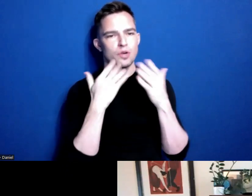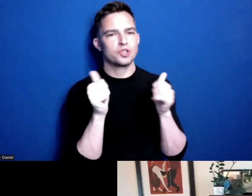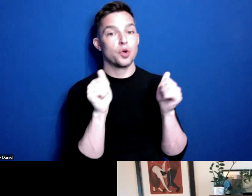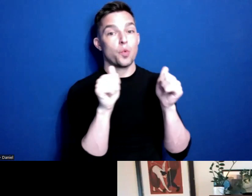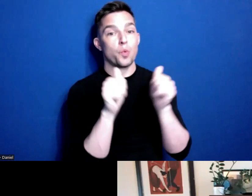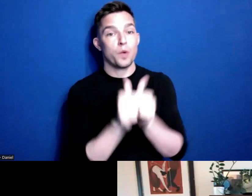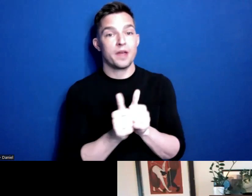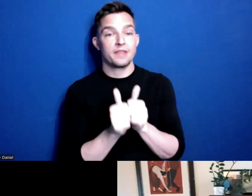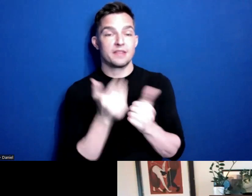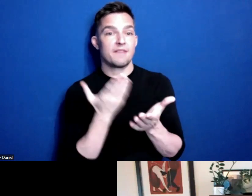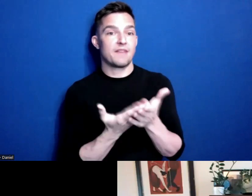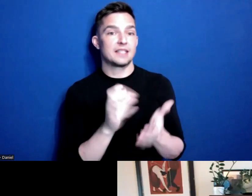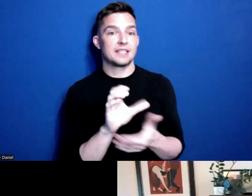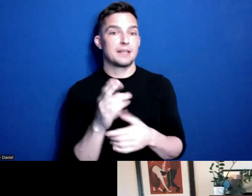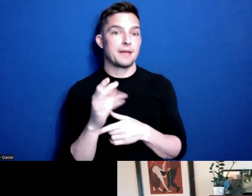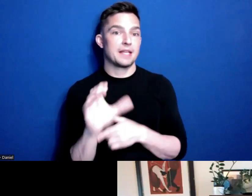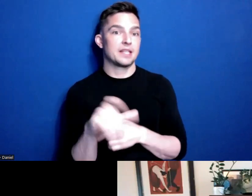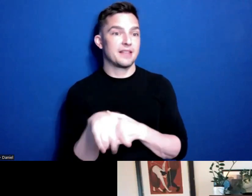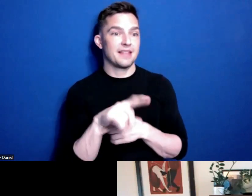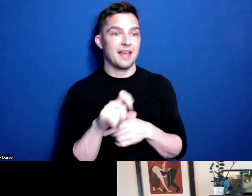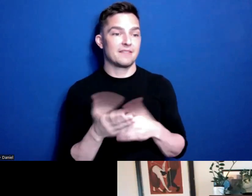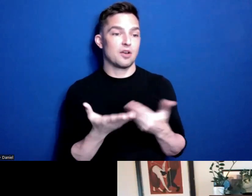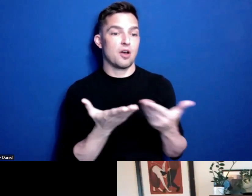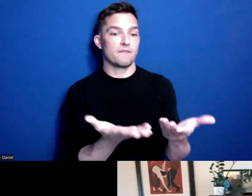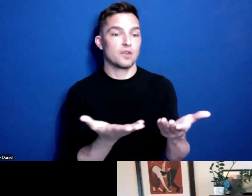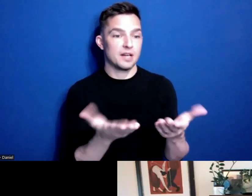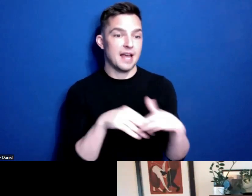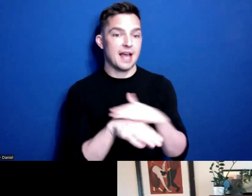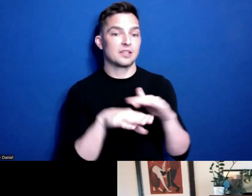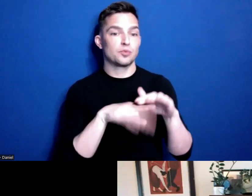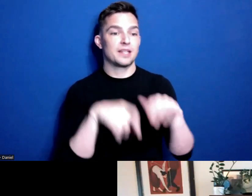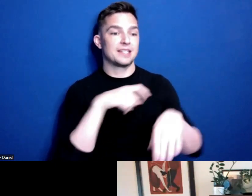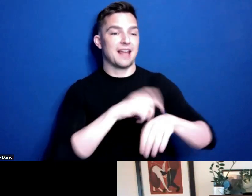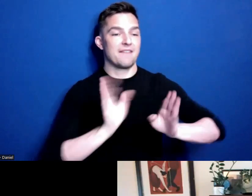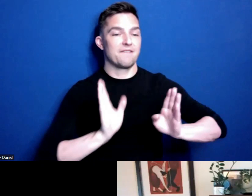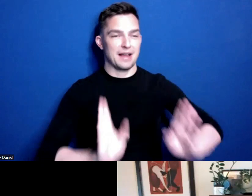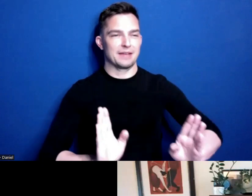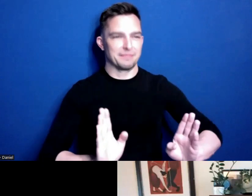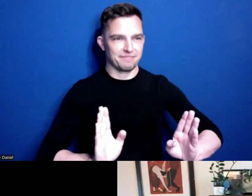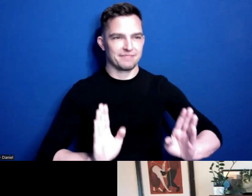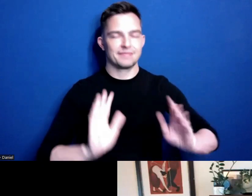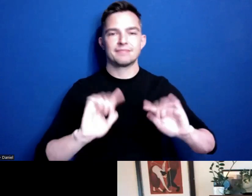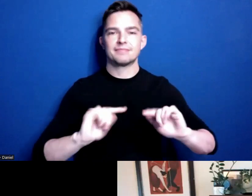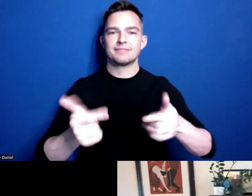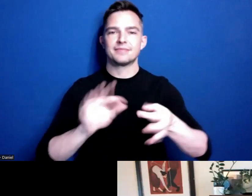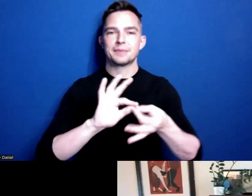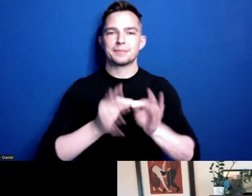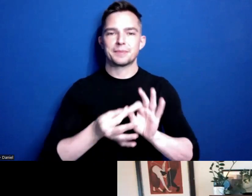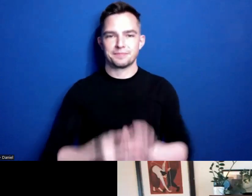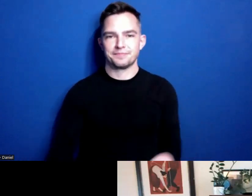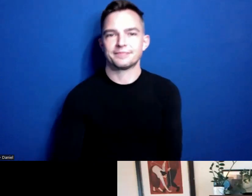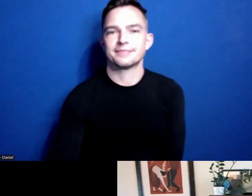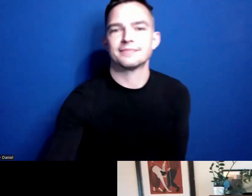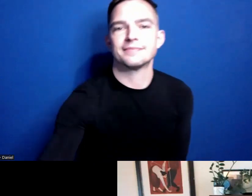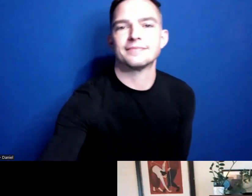the fact that CCBHCs have to offer access within certain timeframes? And yes, that has absolutely been a